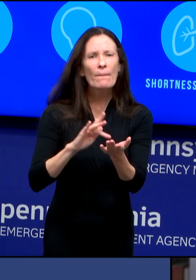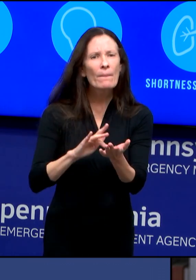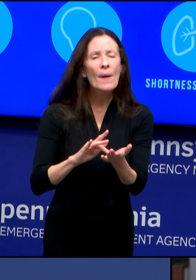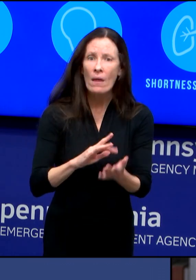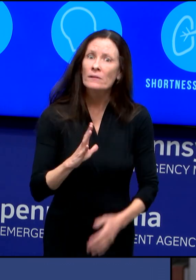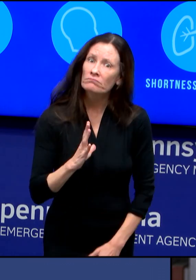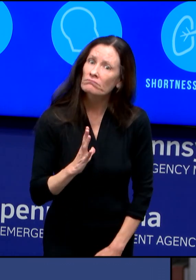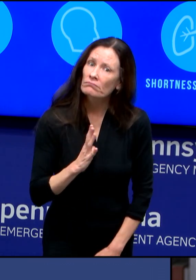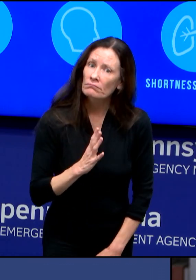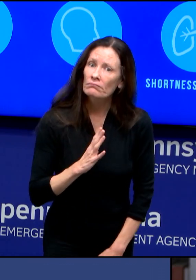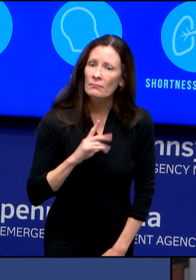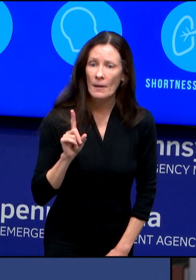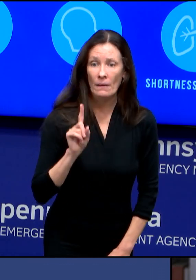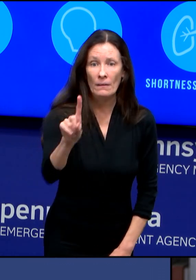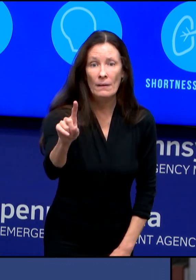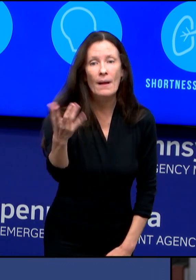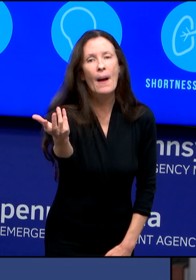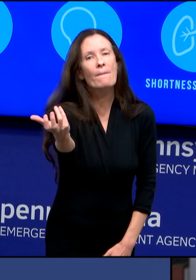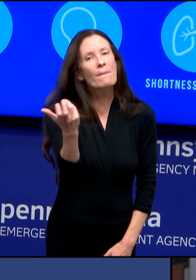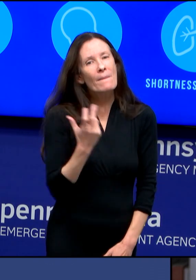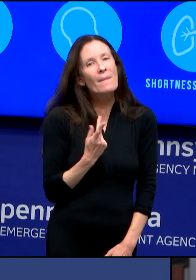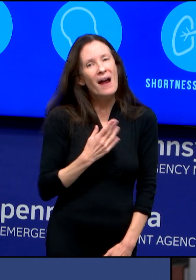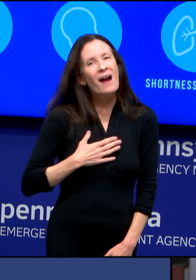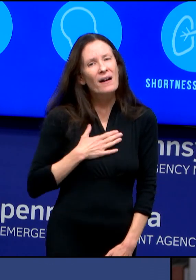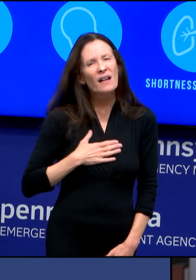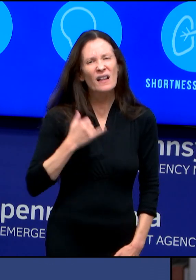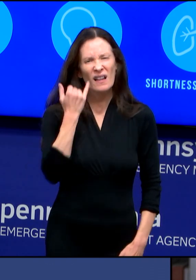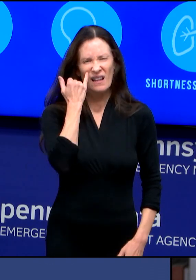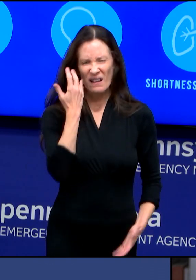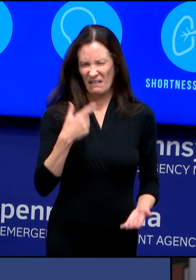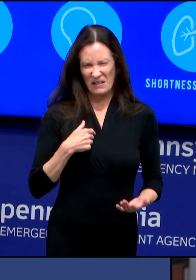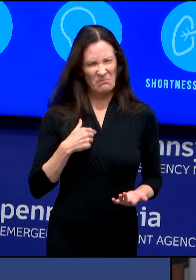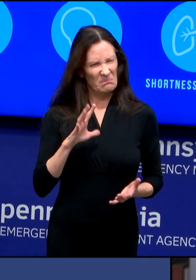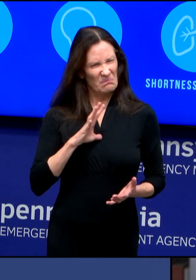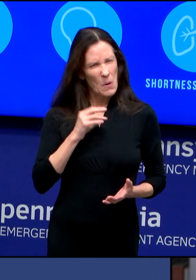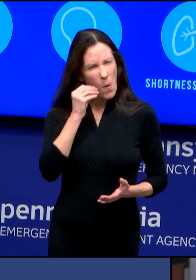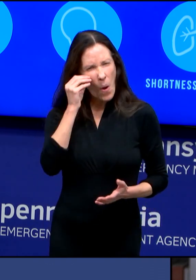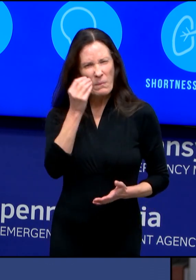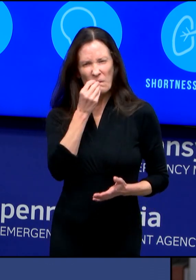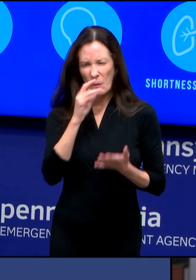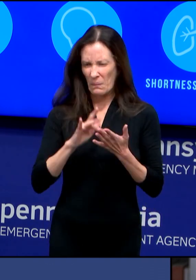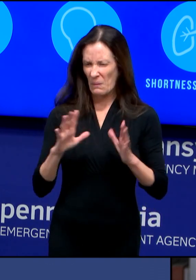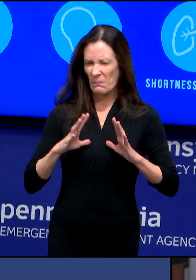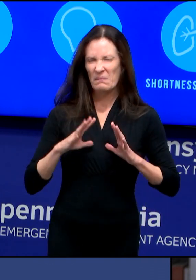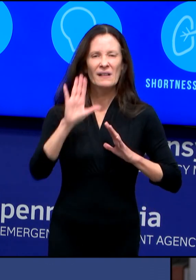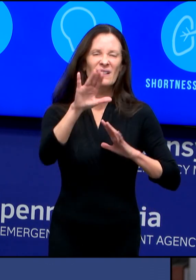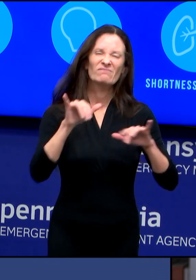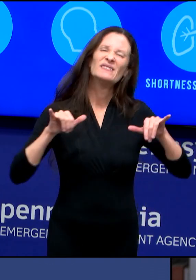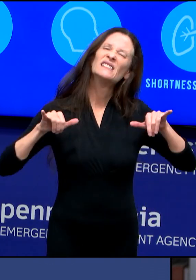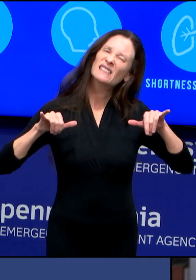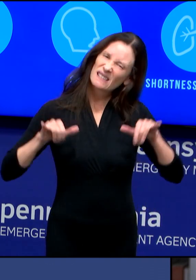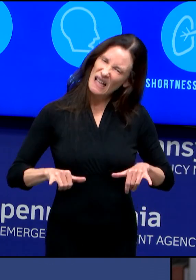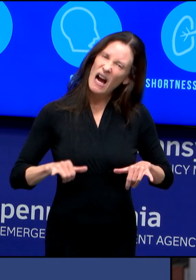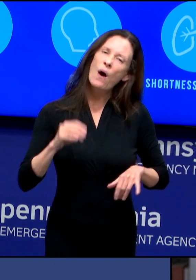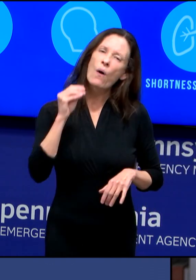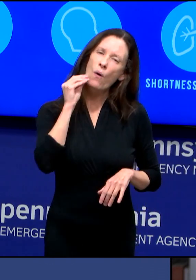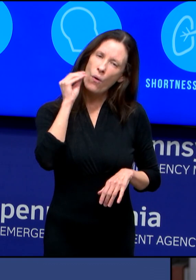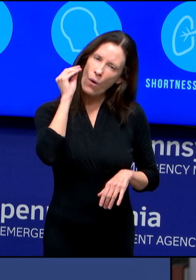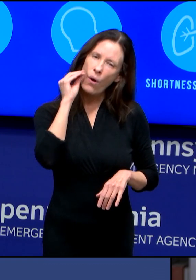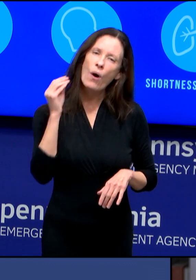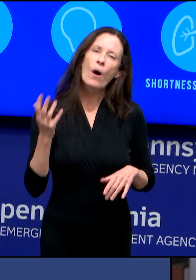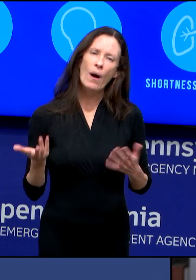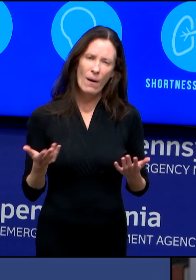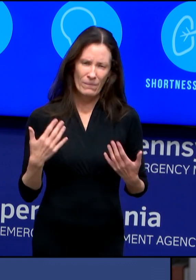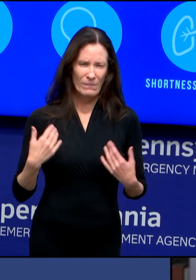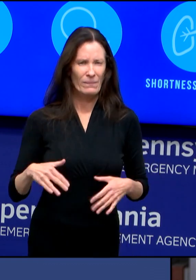home, just keep in mind that by staying in home you might be saving a life, and that's an important consideration.